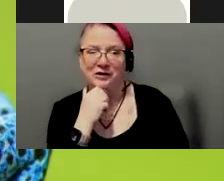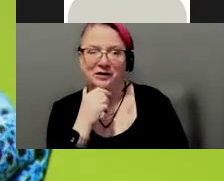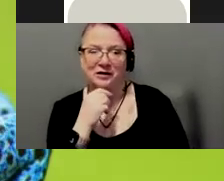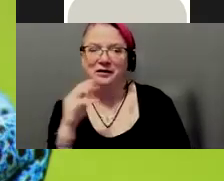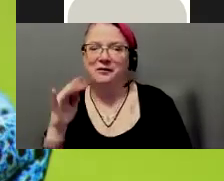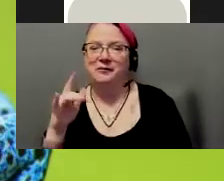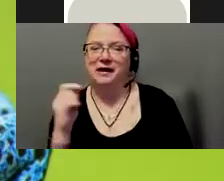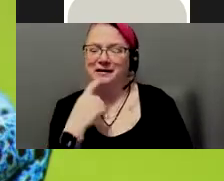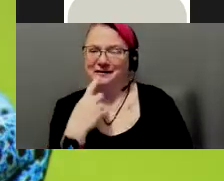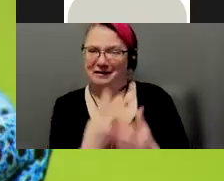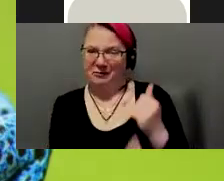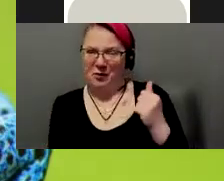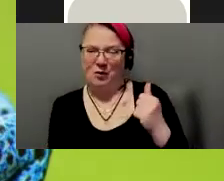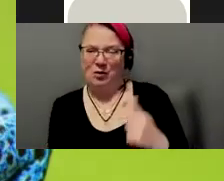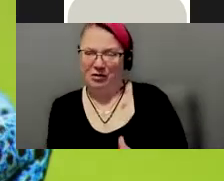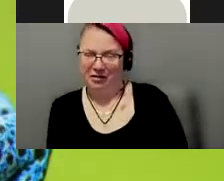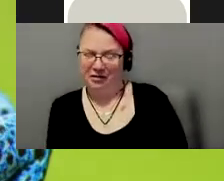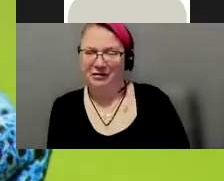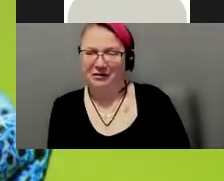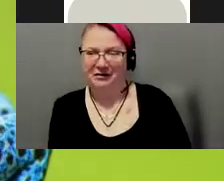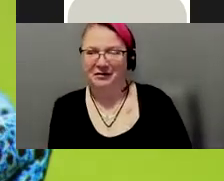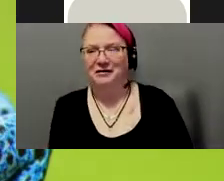Michaela's saying both.